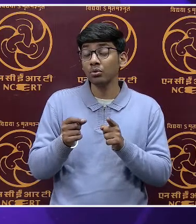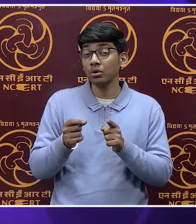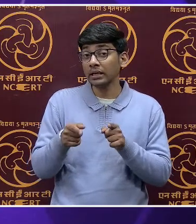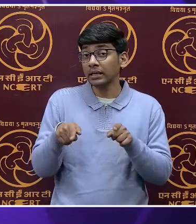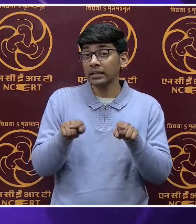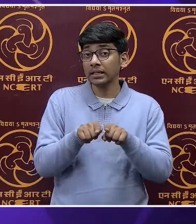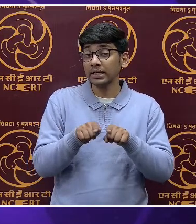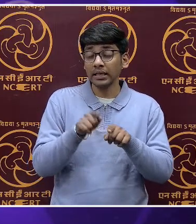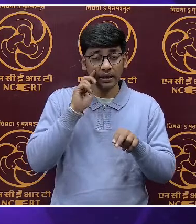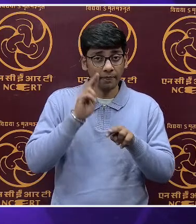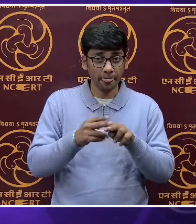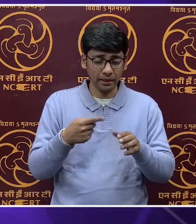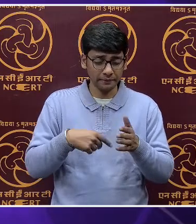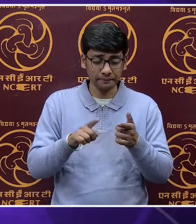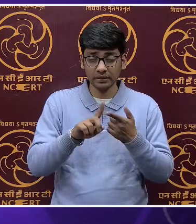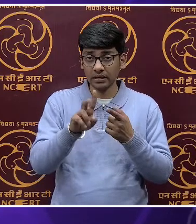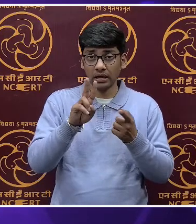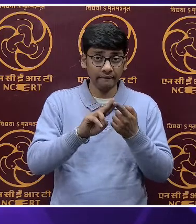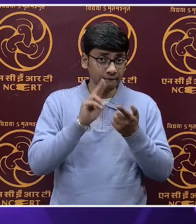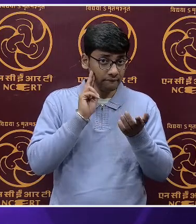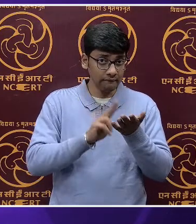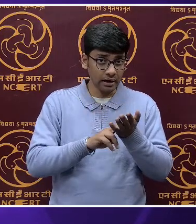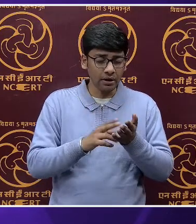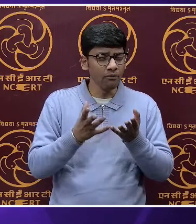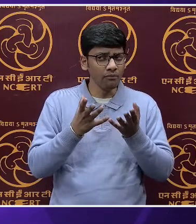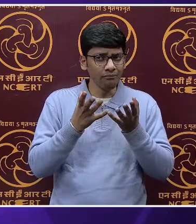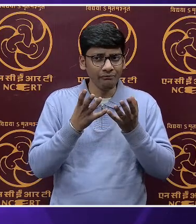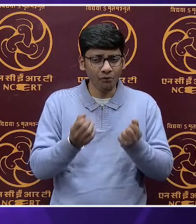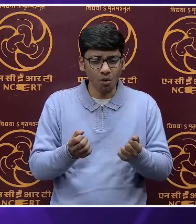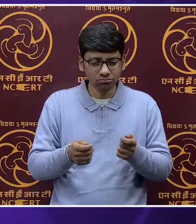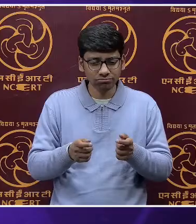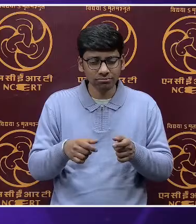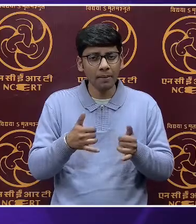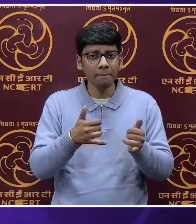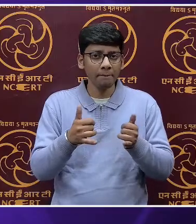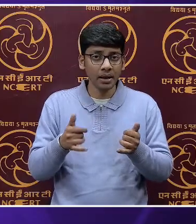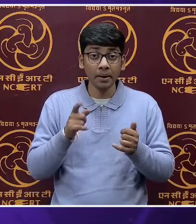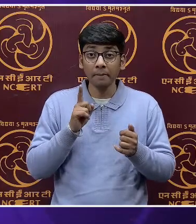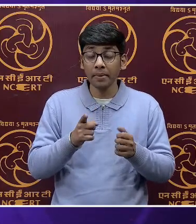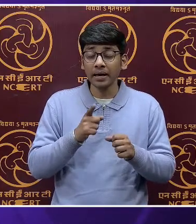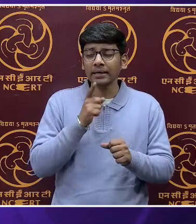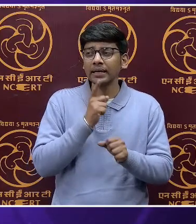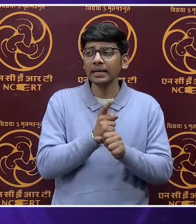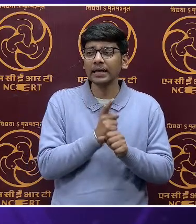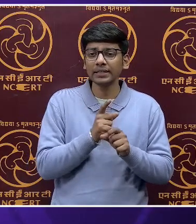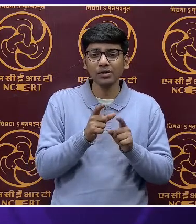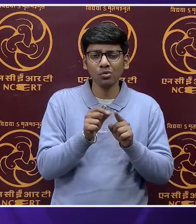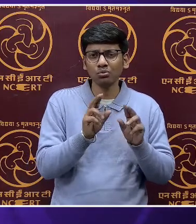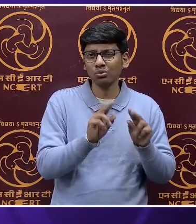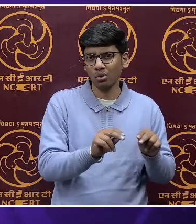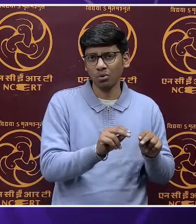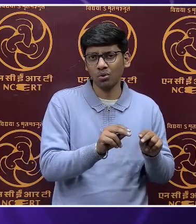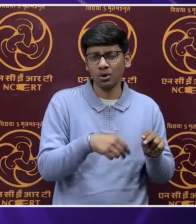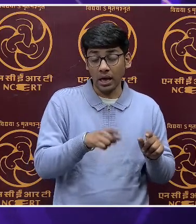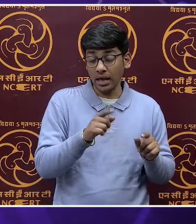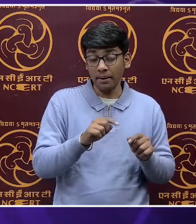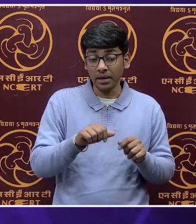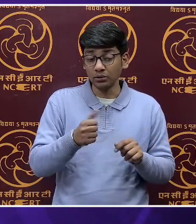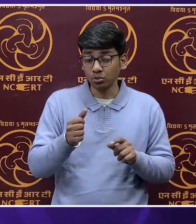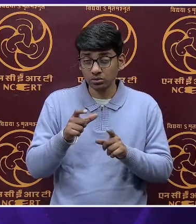Yes. So Evelyn also wants to play with that, but her teacher discourages. But there is one teacher